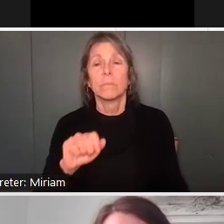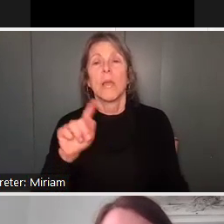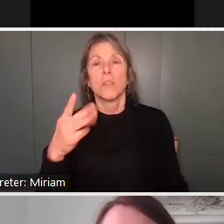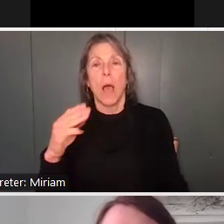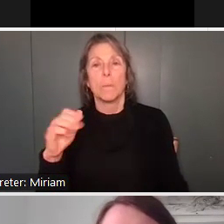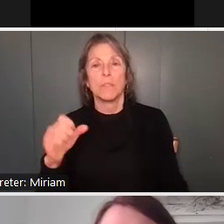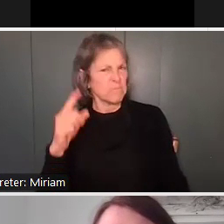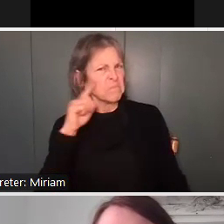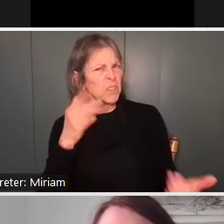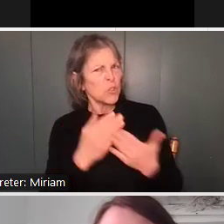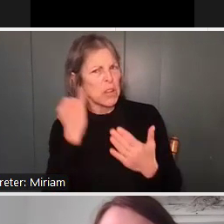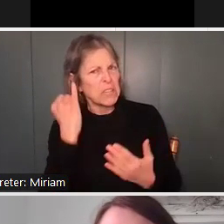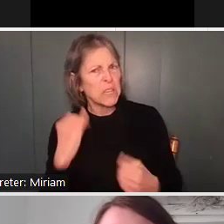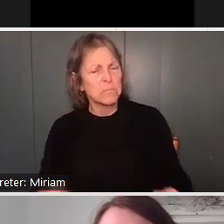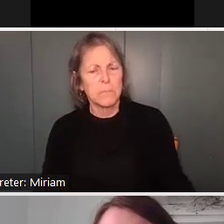good.